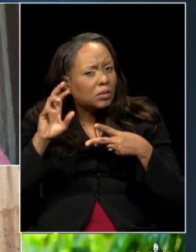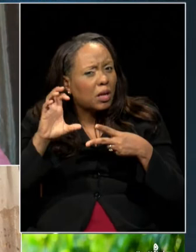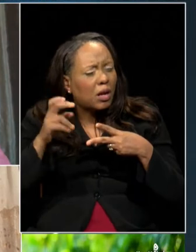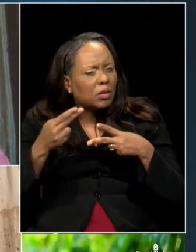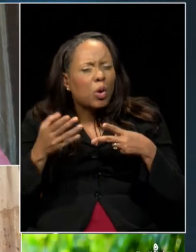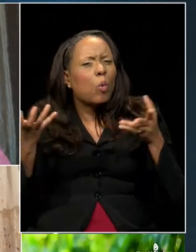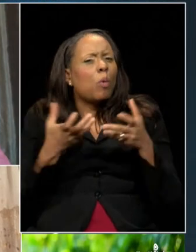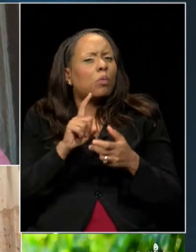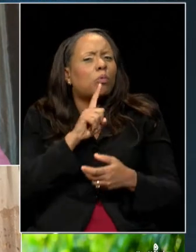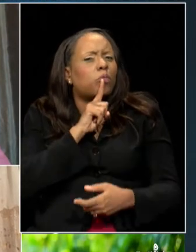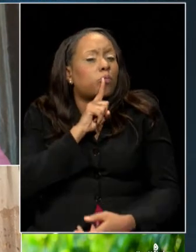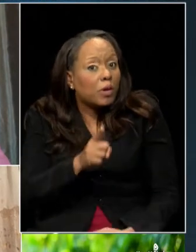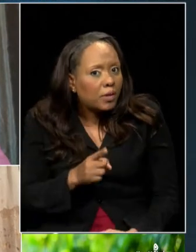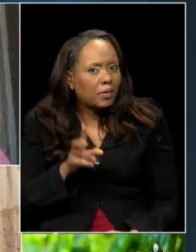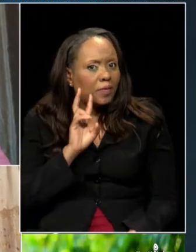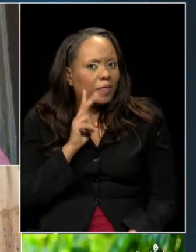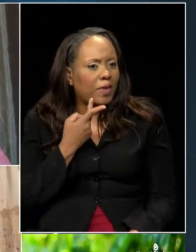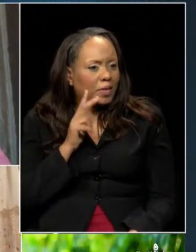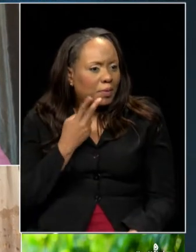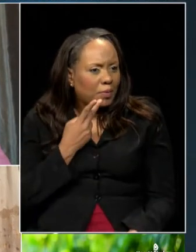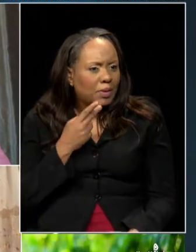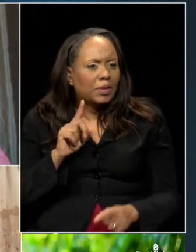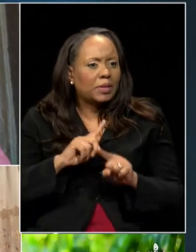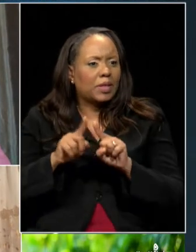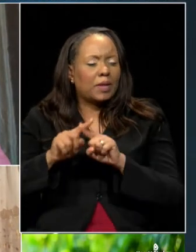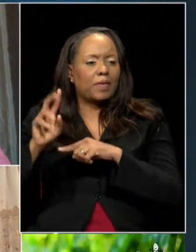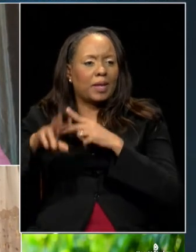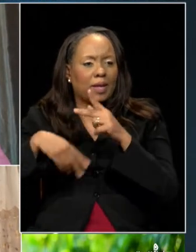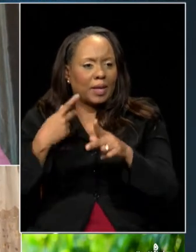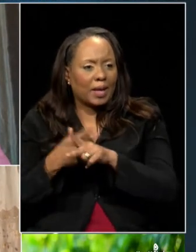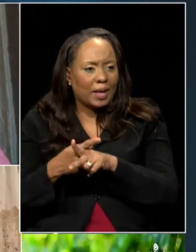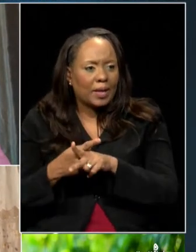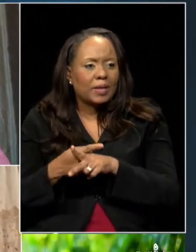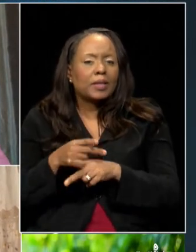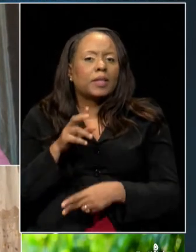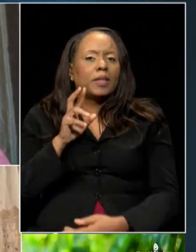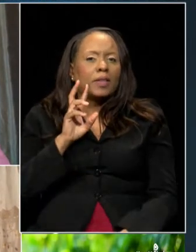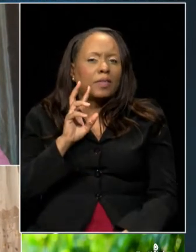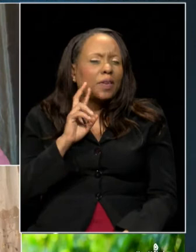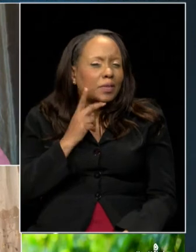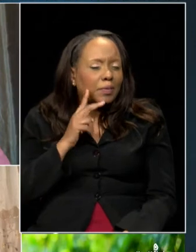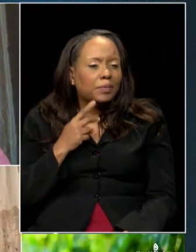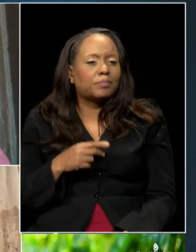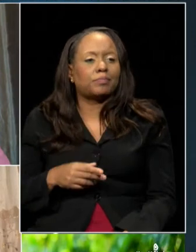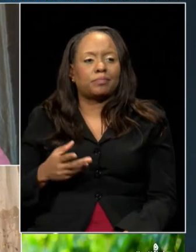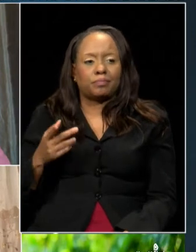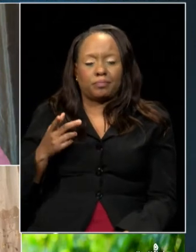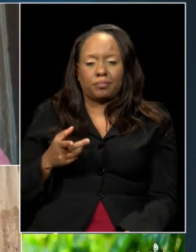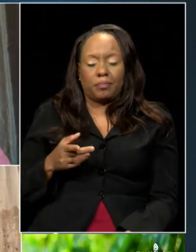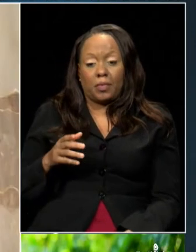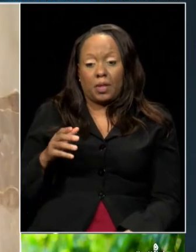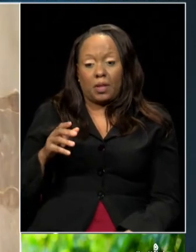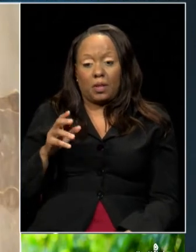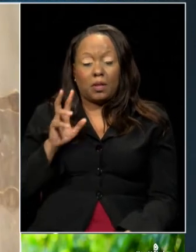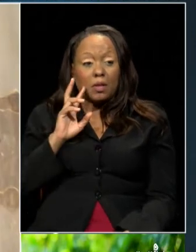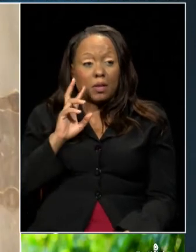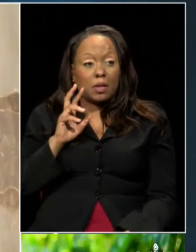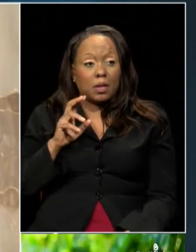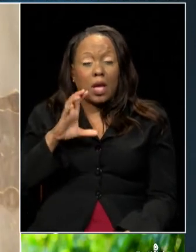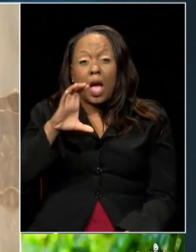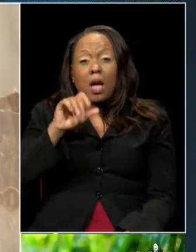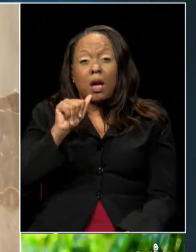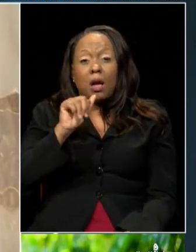vegetables, the types of vegetables they should carrots, push. The cut carrots and pumpkin would be